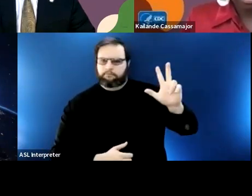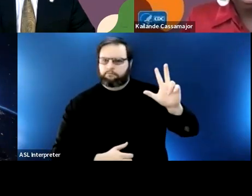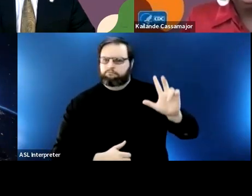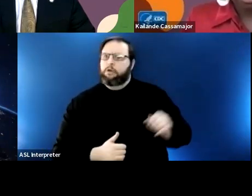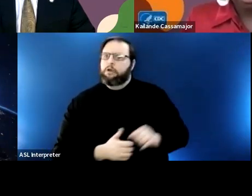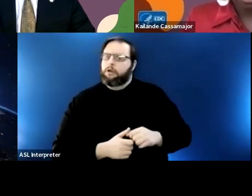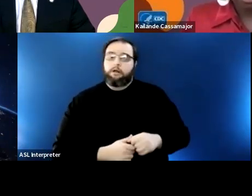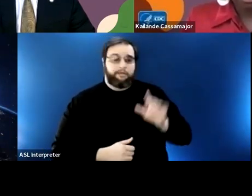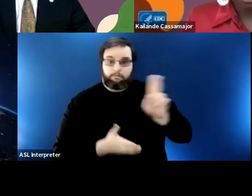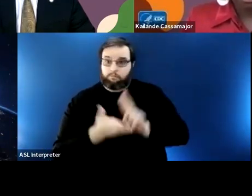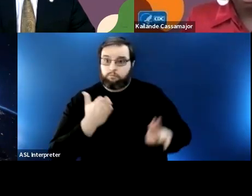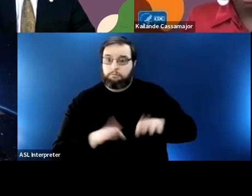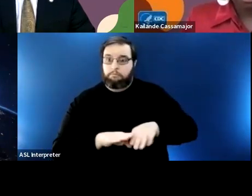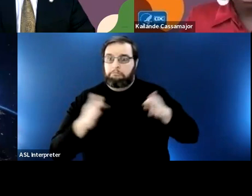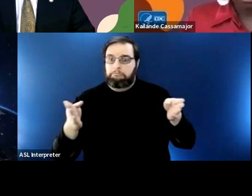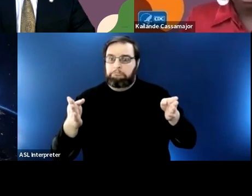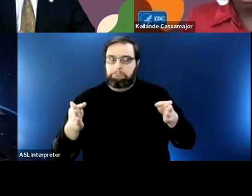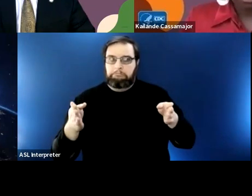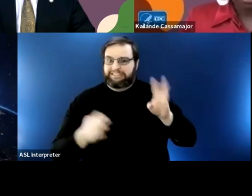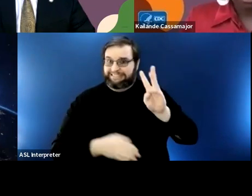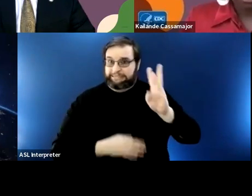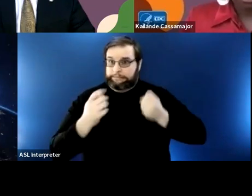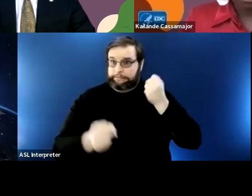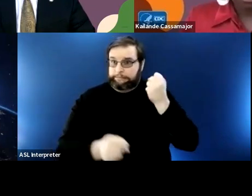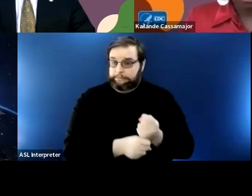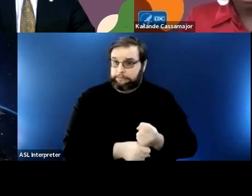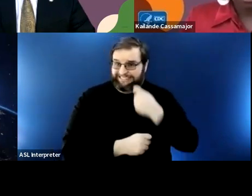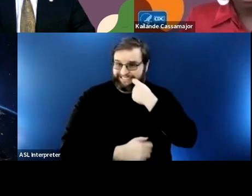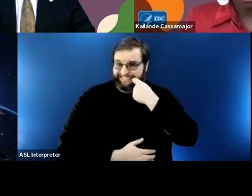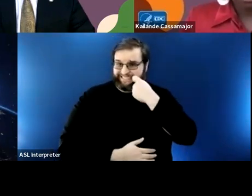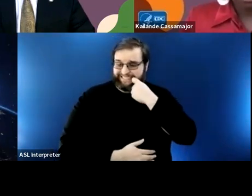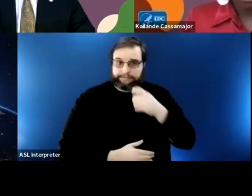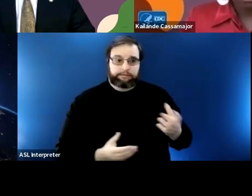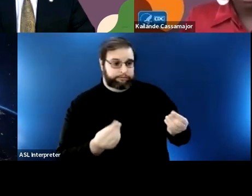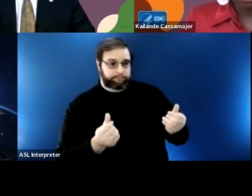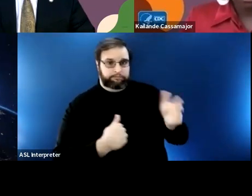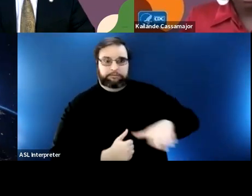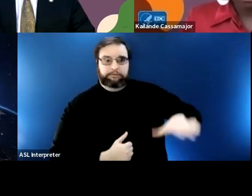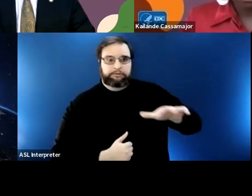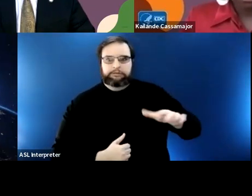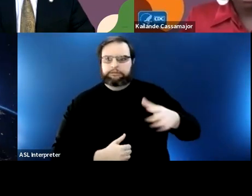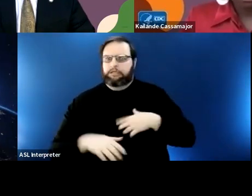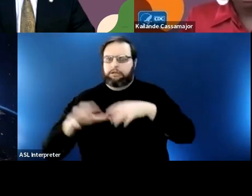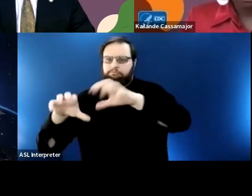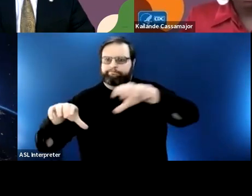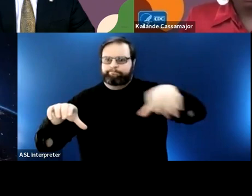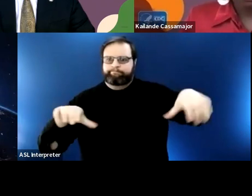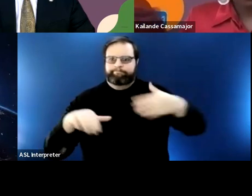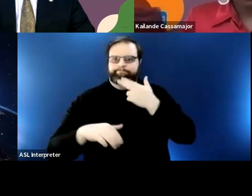had only been open, incorporated 6 years before. And our campus was just a set of bungalows at that